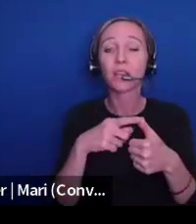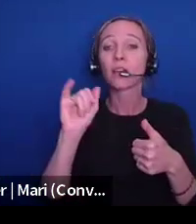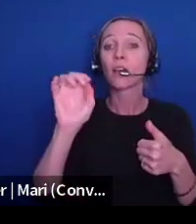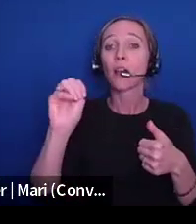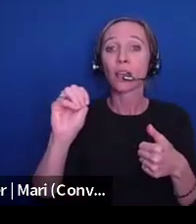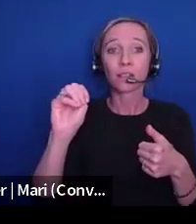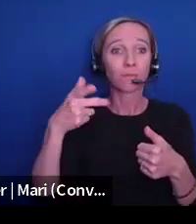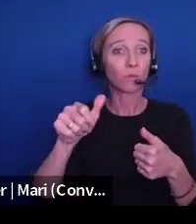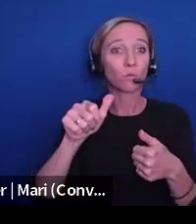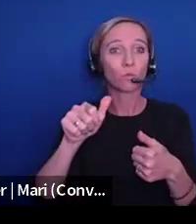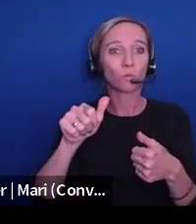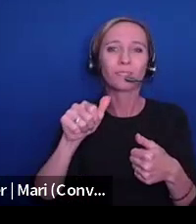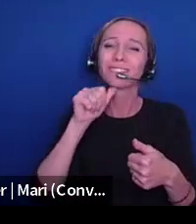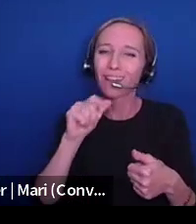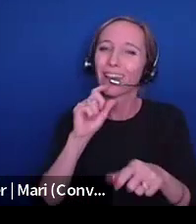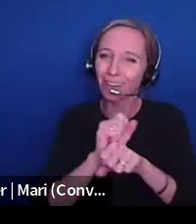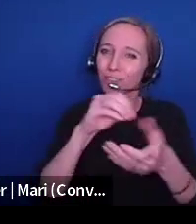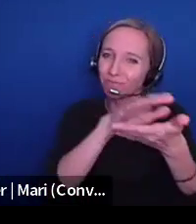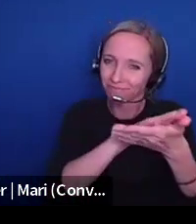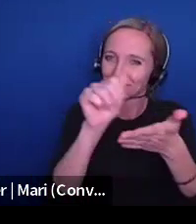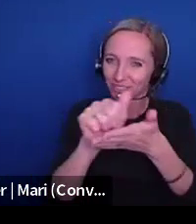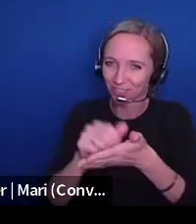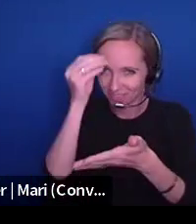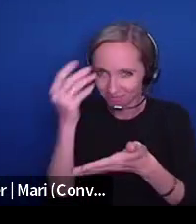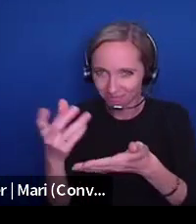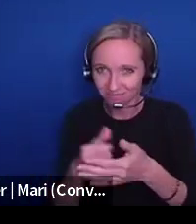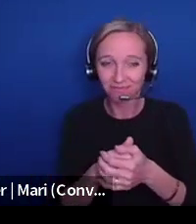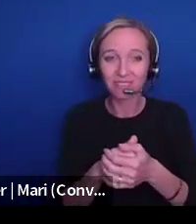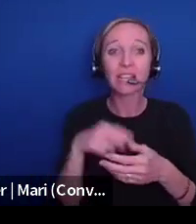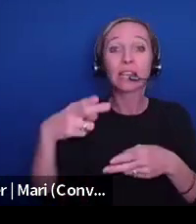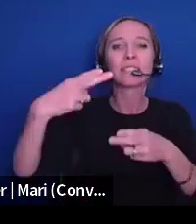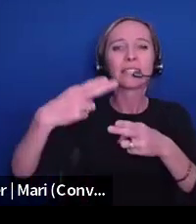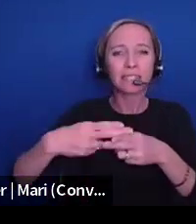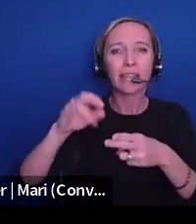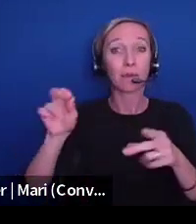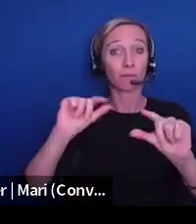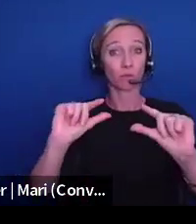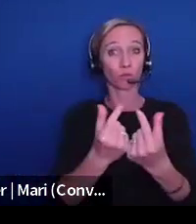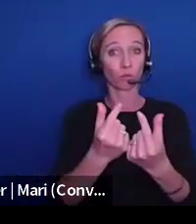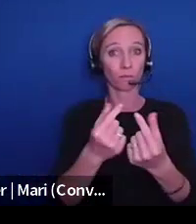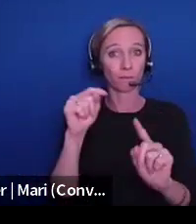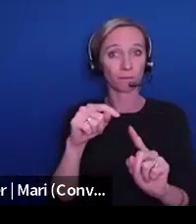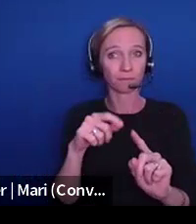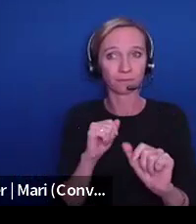that was not in the agenda. So it's the name of the group,